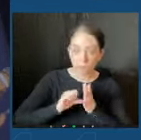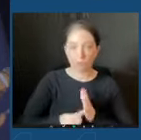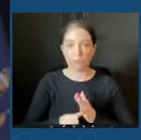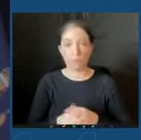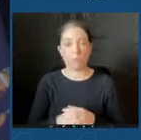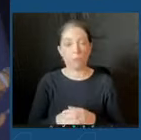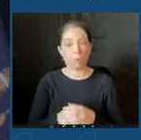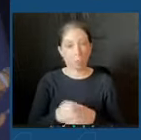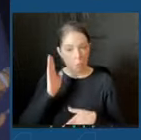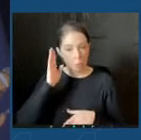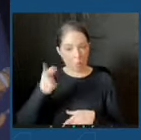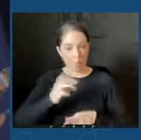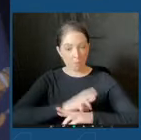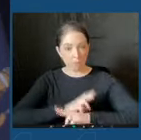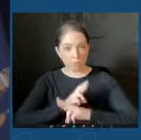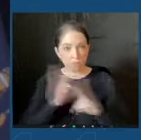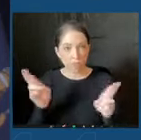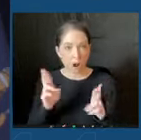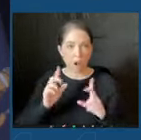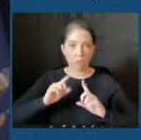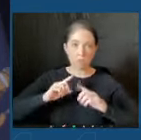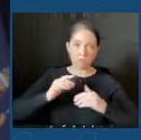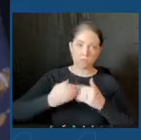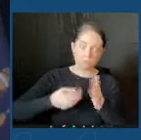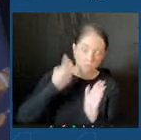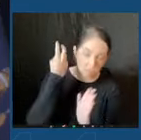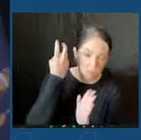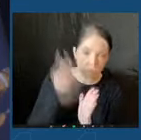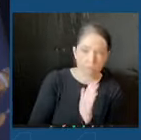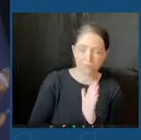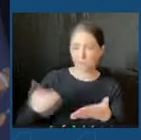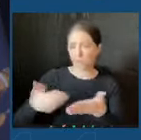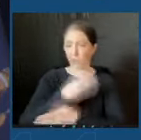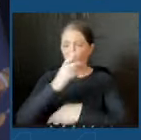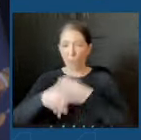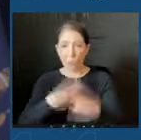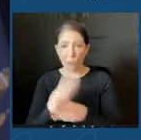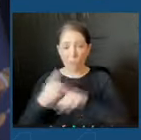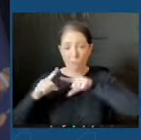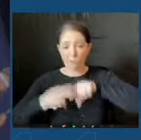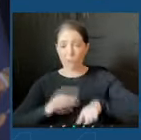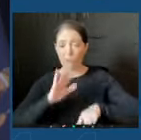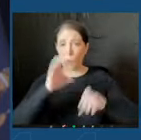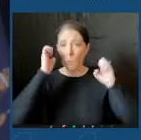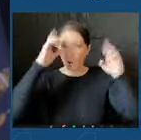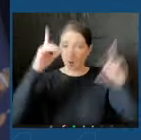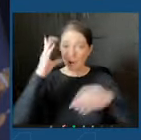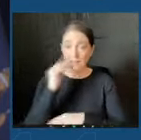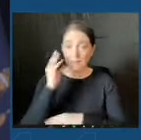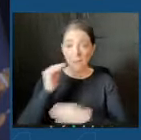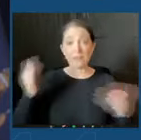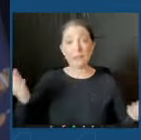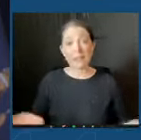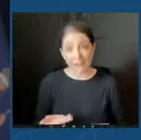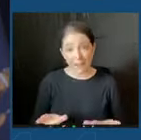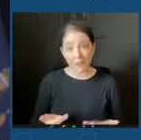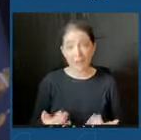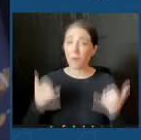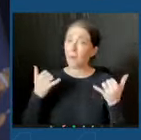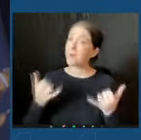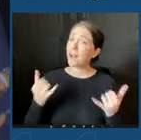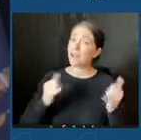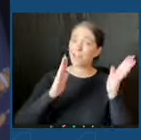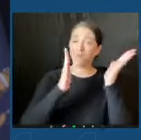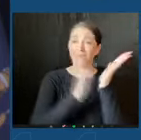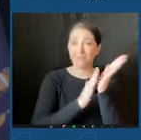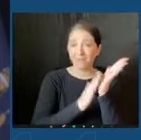to be launched into the whole new world based on the educational experience you had right here. So why don't we take a second and give a round of applause